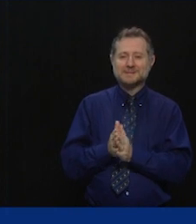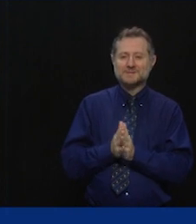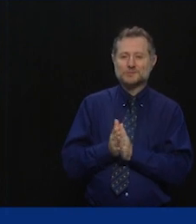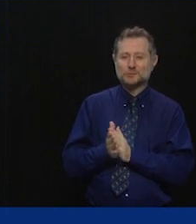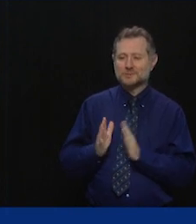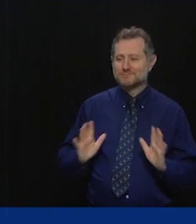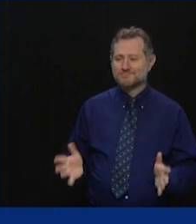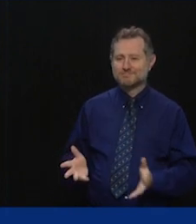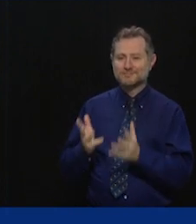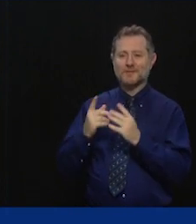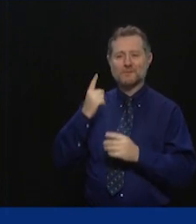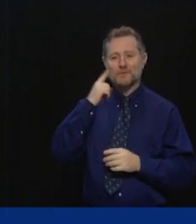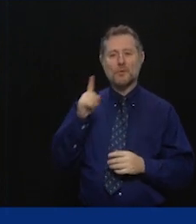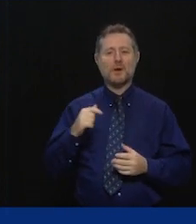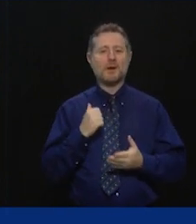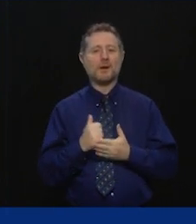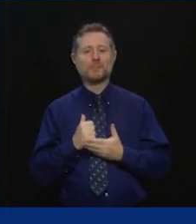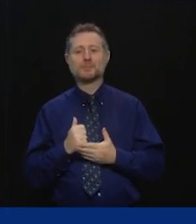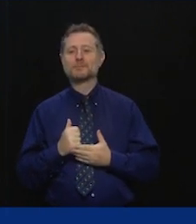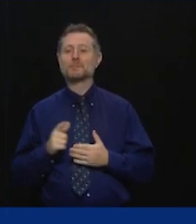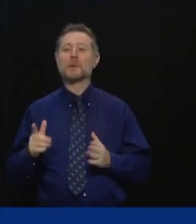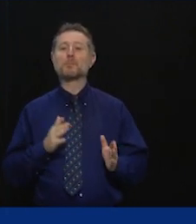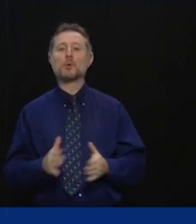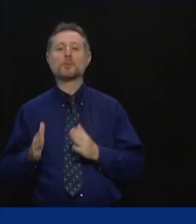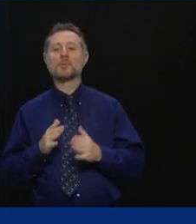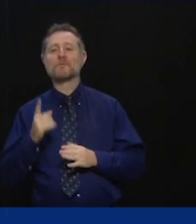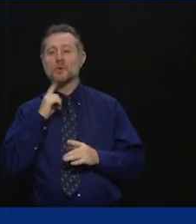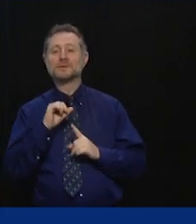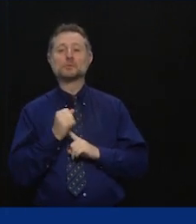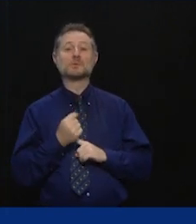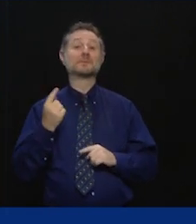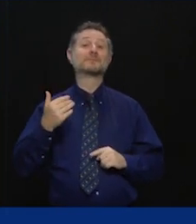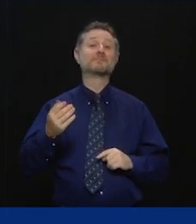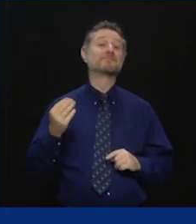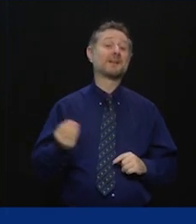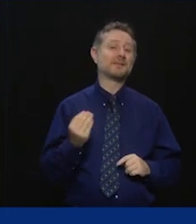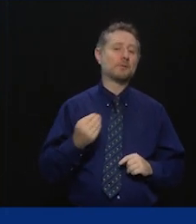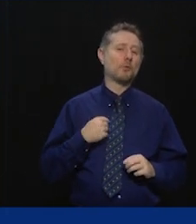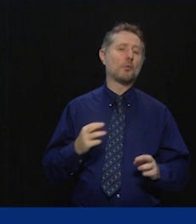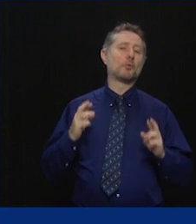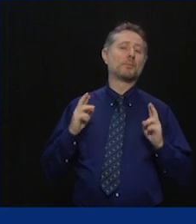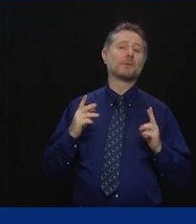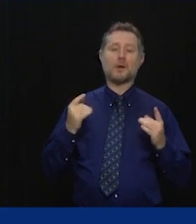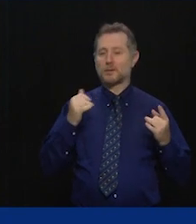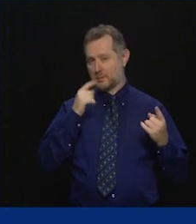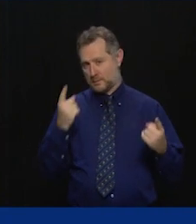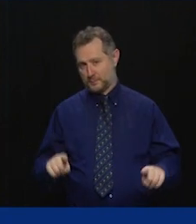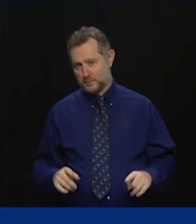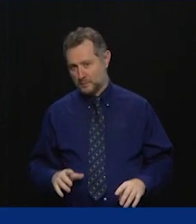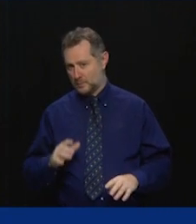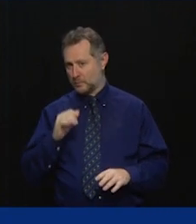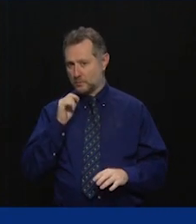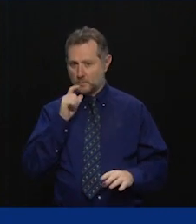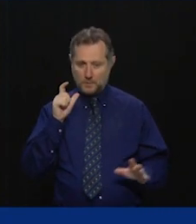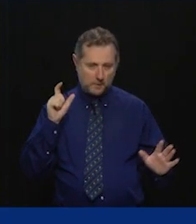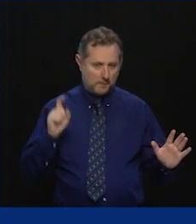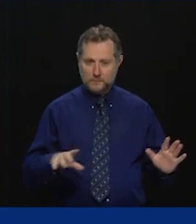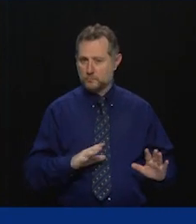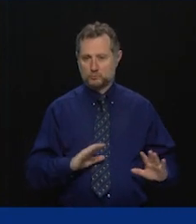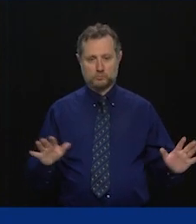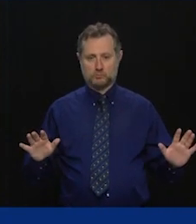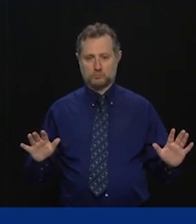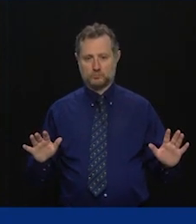to be prepared for a situation on Monday, which I hope doesn't happen. It does not have to happen, my friends. It does not have to